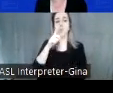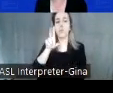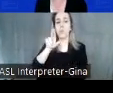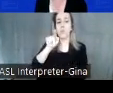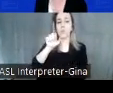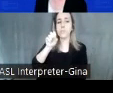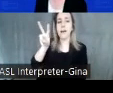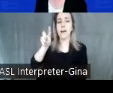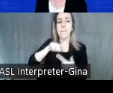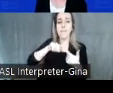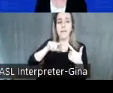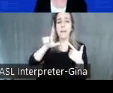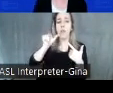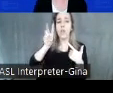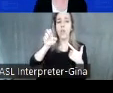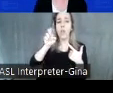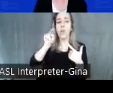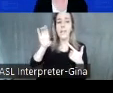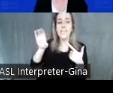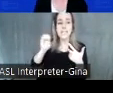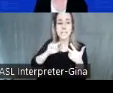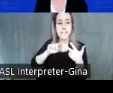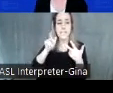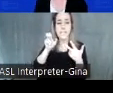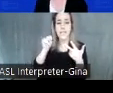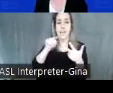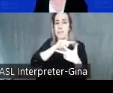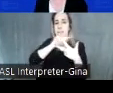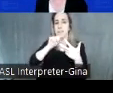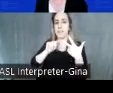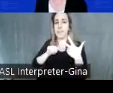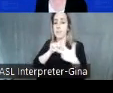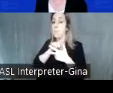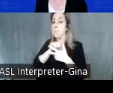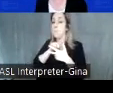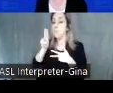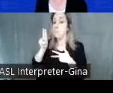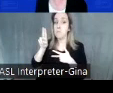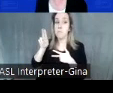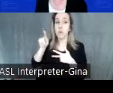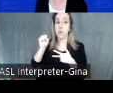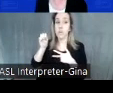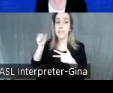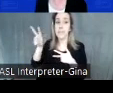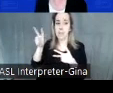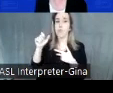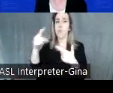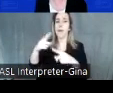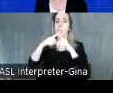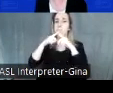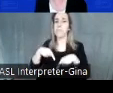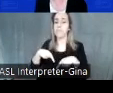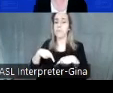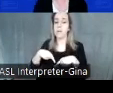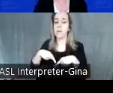Lawrence Shayer, followed by Ken Fishman. Utsav Vora, we will unmute your microphone, please, and you